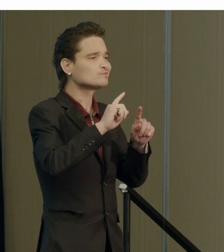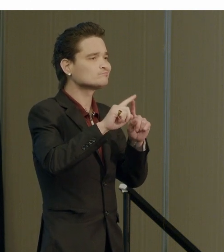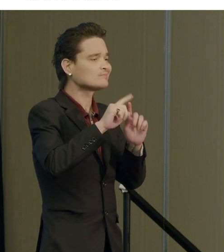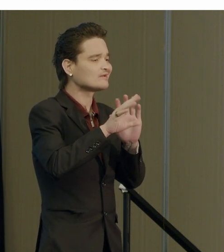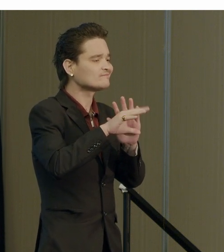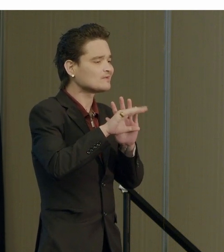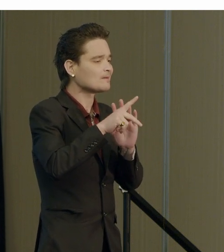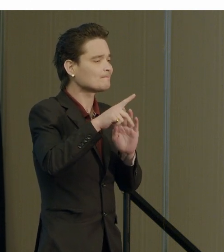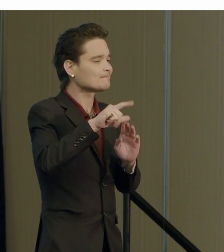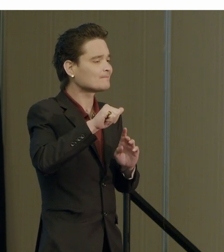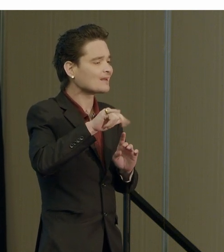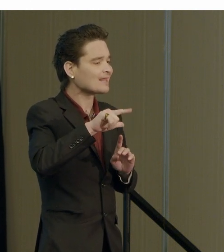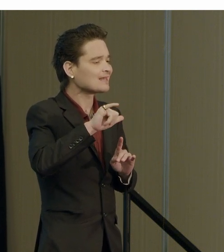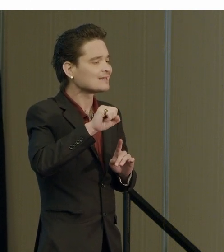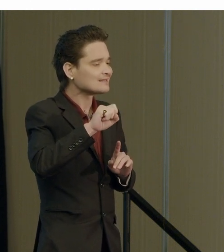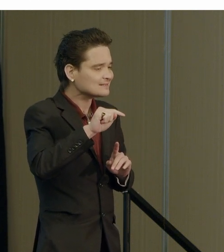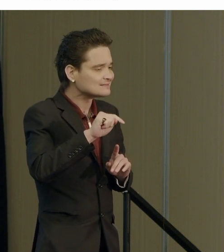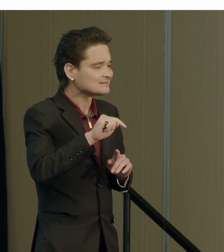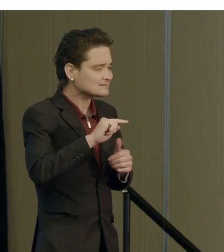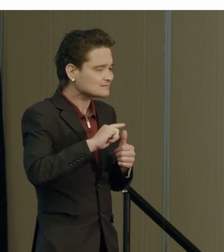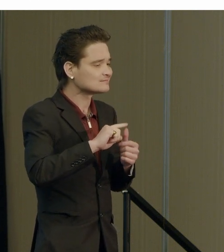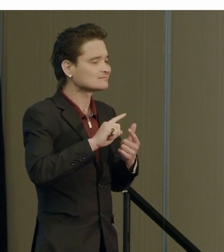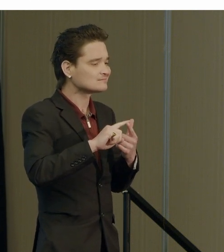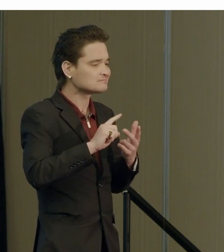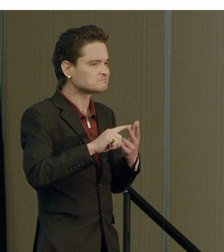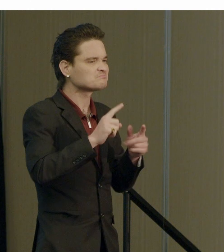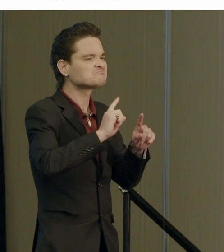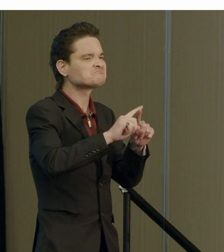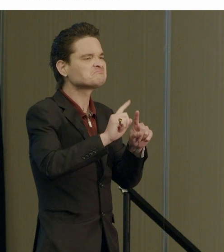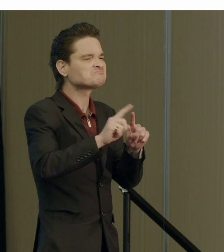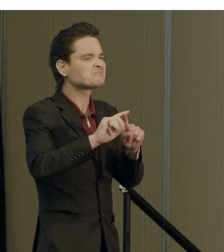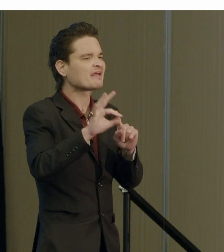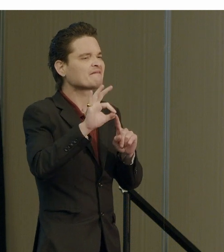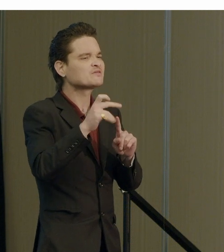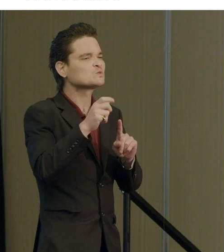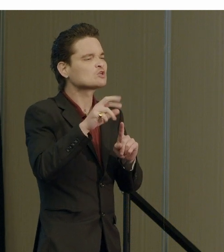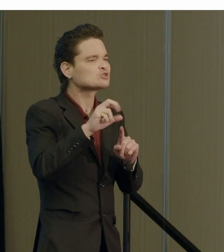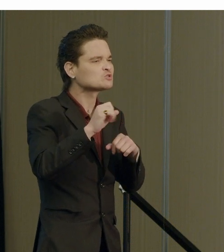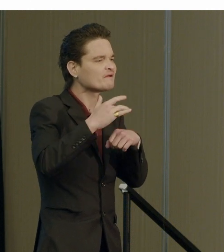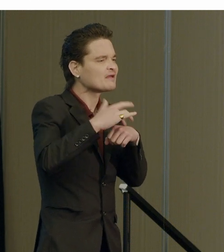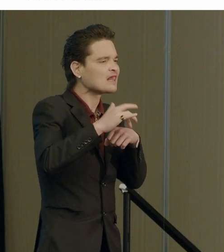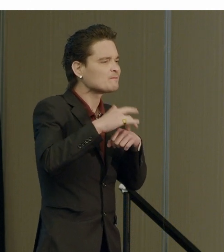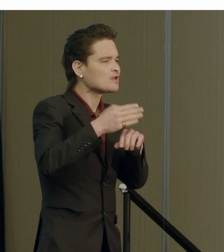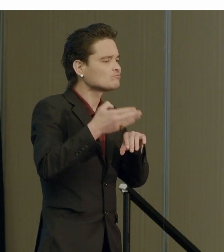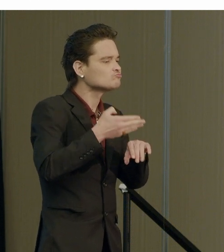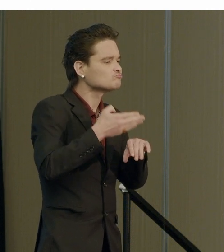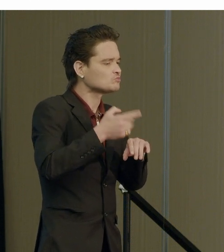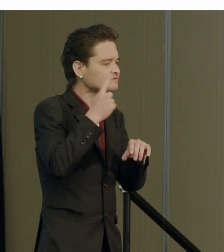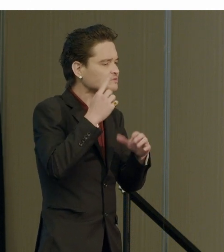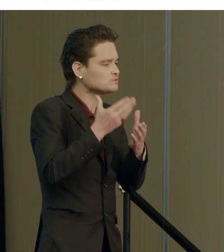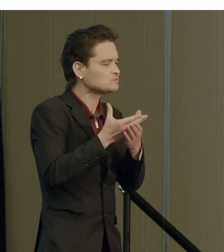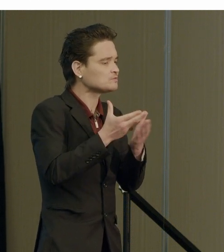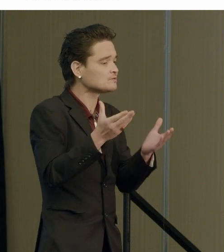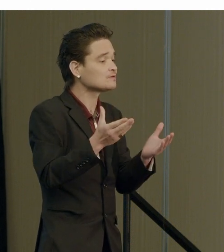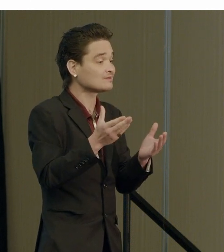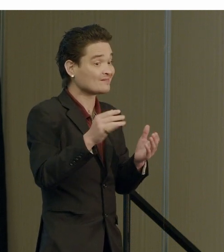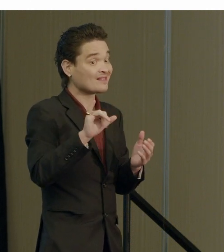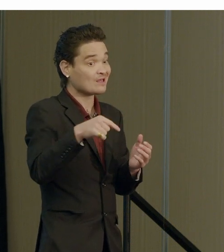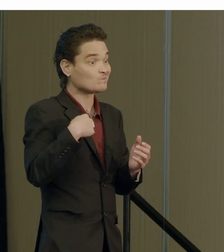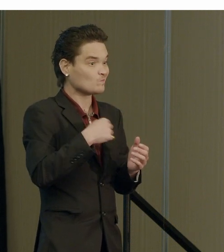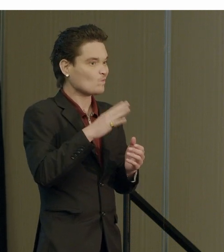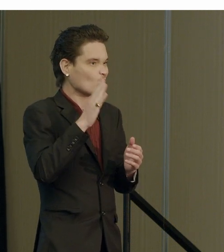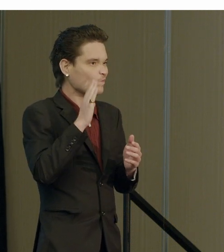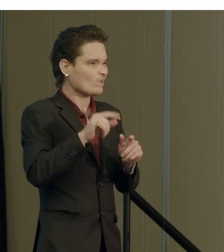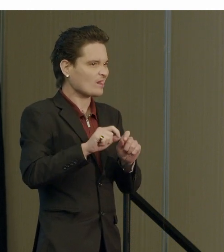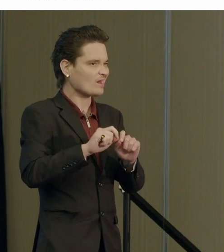recommend that. We do post on X as well. We've got our Accessibility Help Center, and we have a dedicated disability support center where